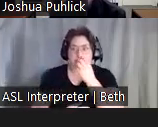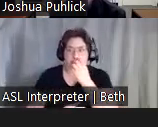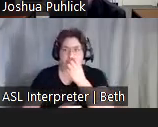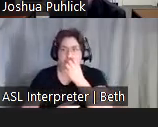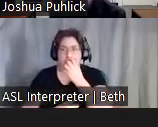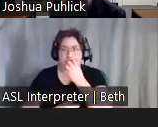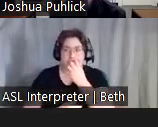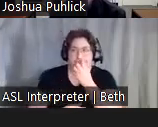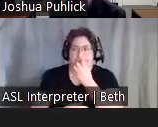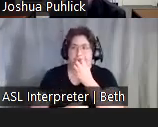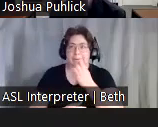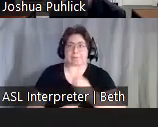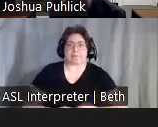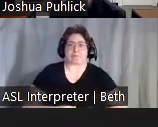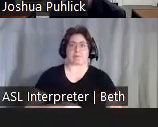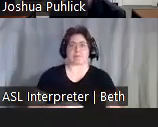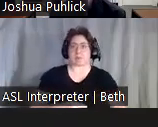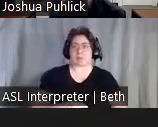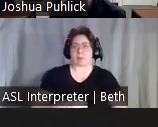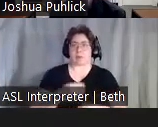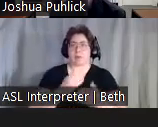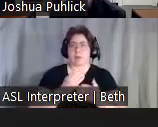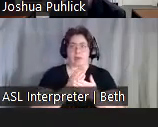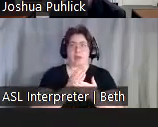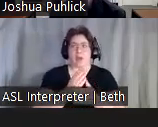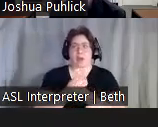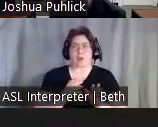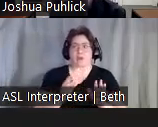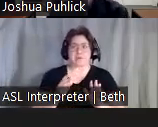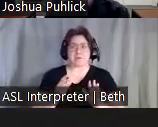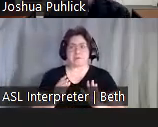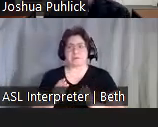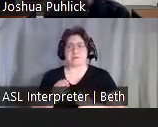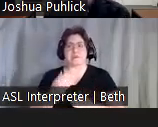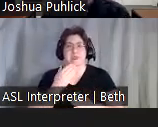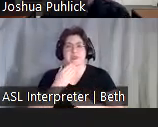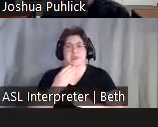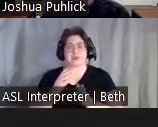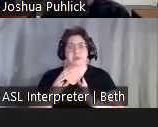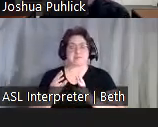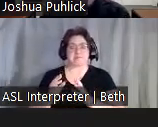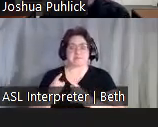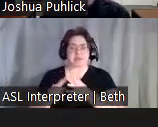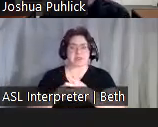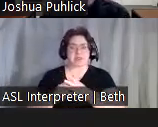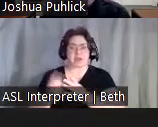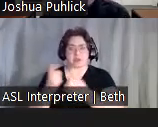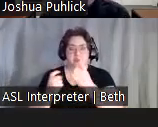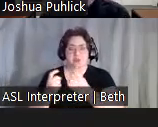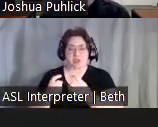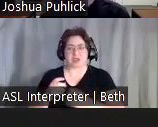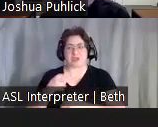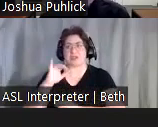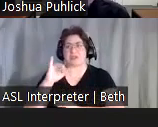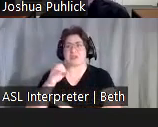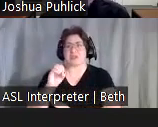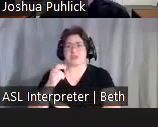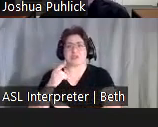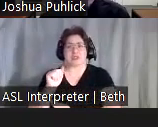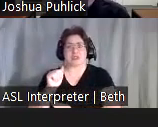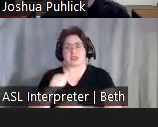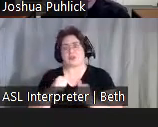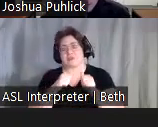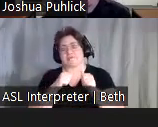All right, I think that's probably a good set of starter questions. Josh, why don't you keep rolling, and then we'll keep picking up questions as we